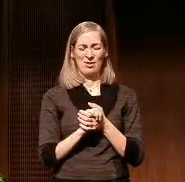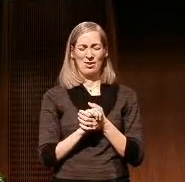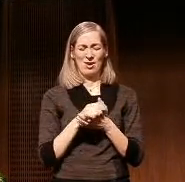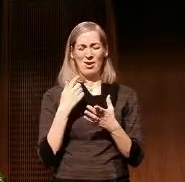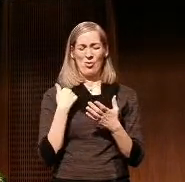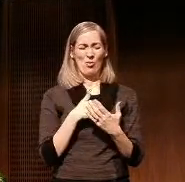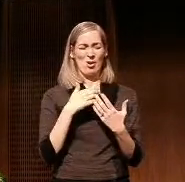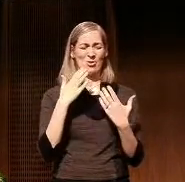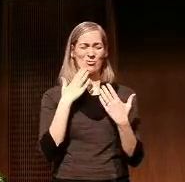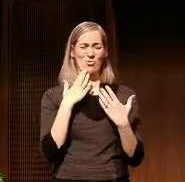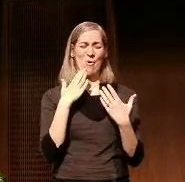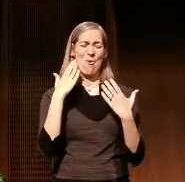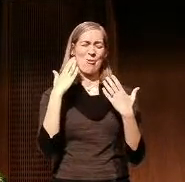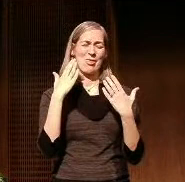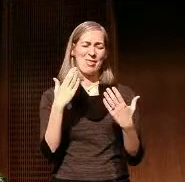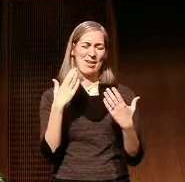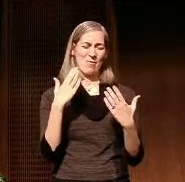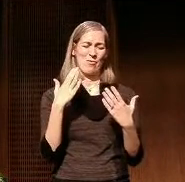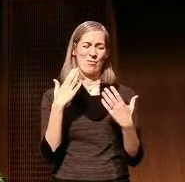We're so grateful